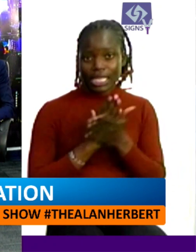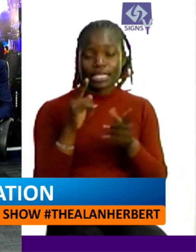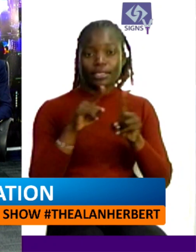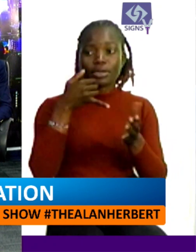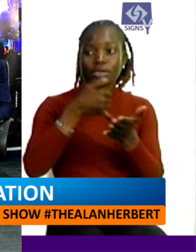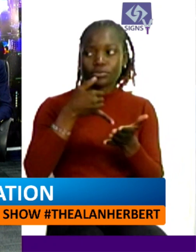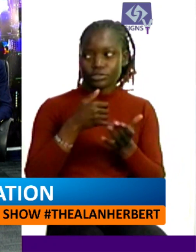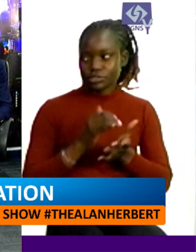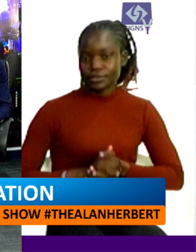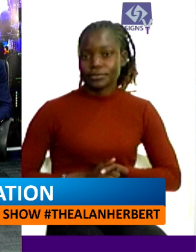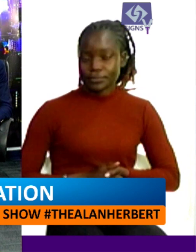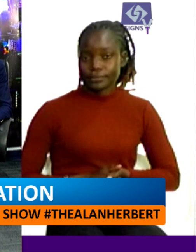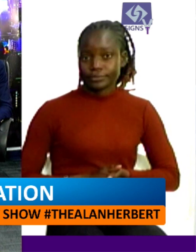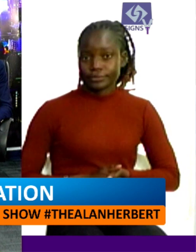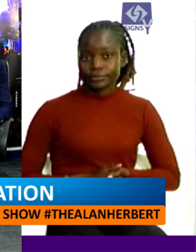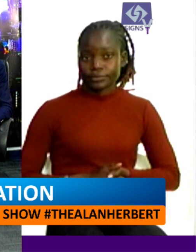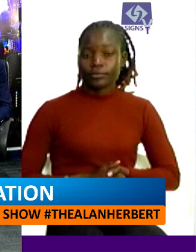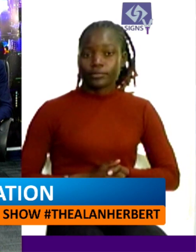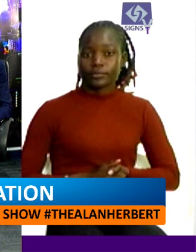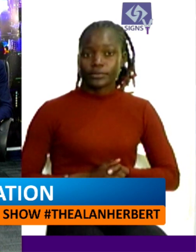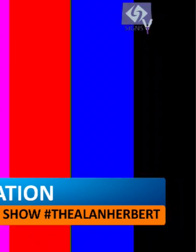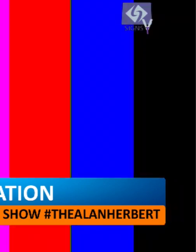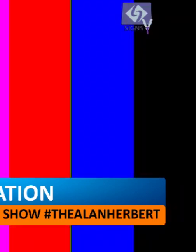inclusion. And like I said, once they